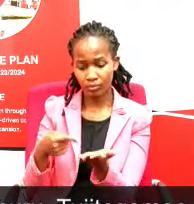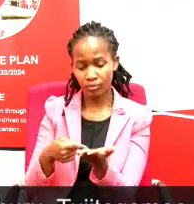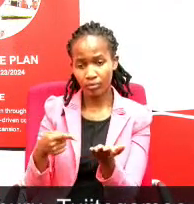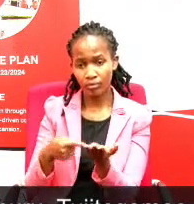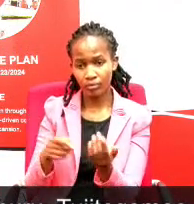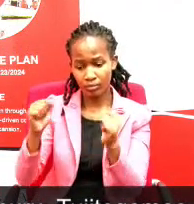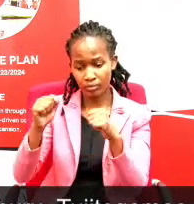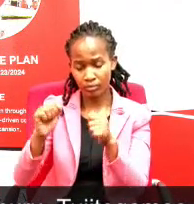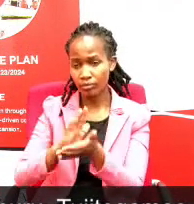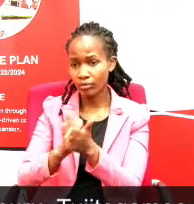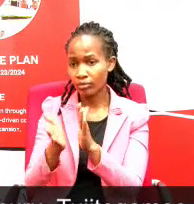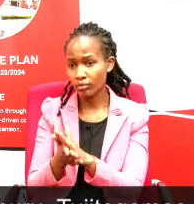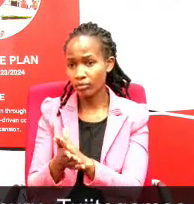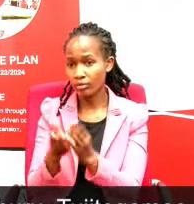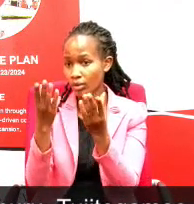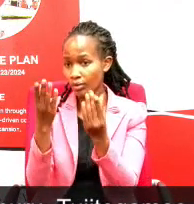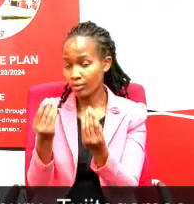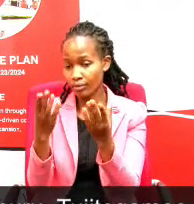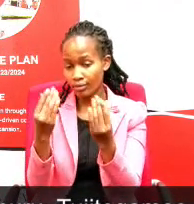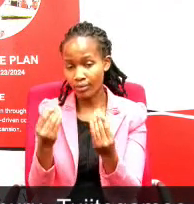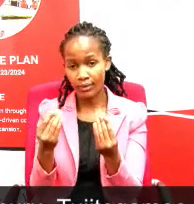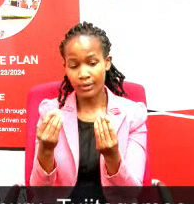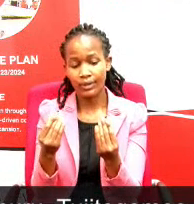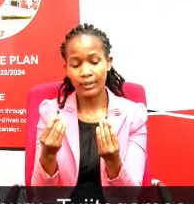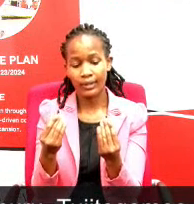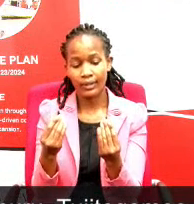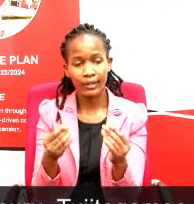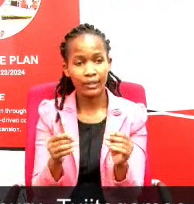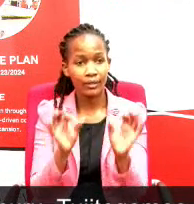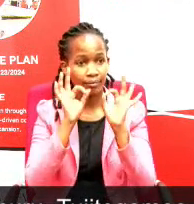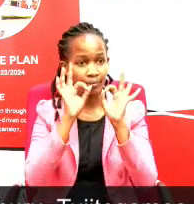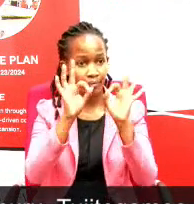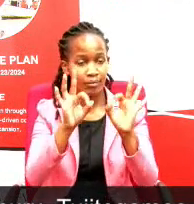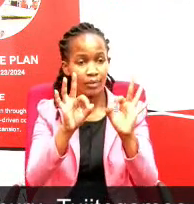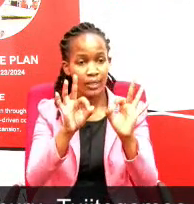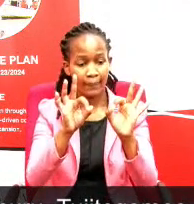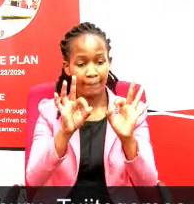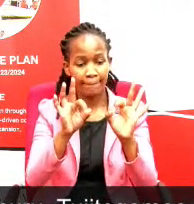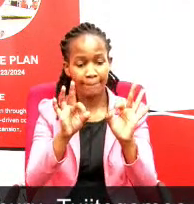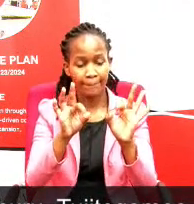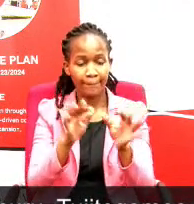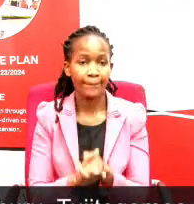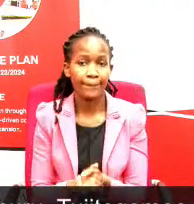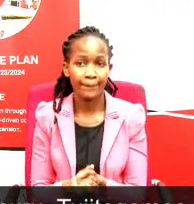towards becoming simple at the front, smart at the back.